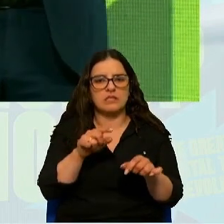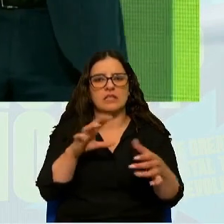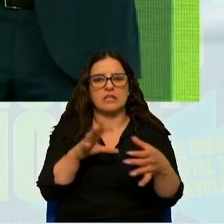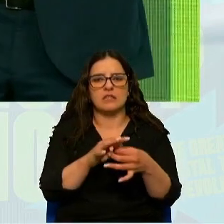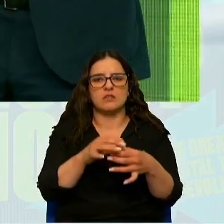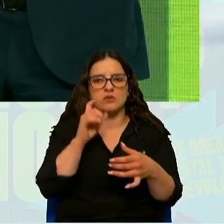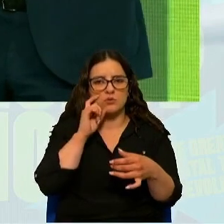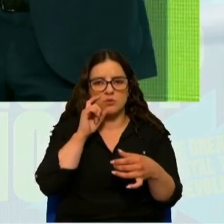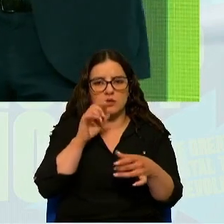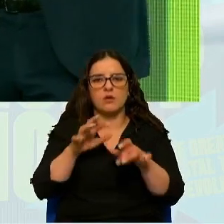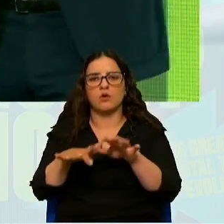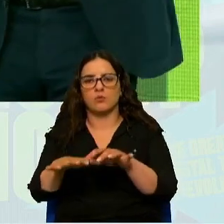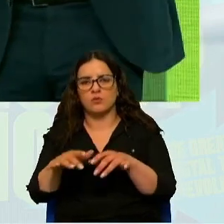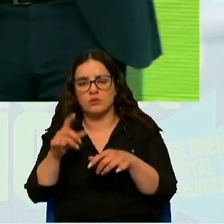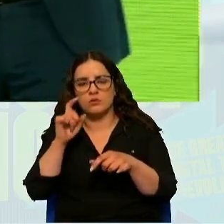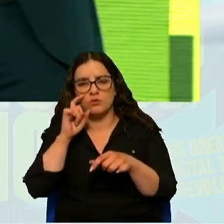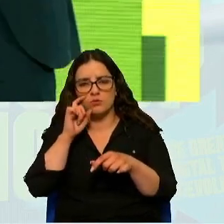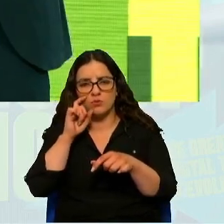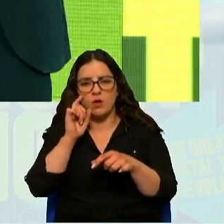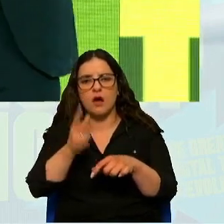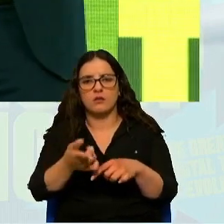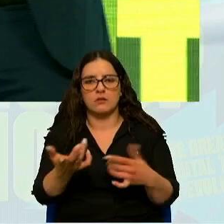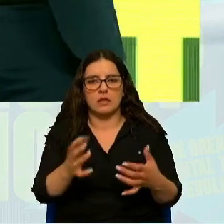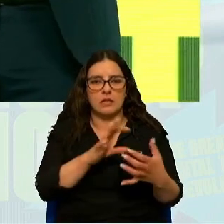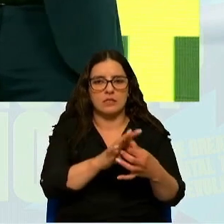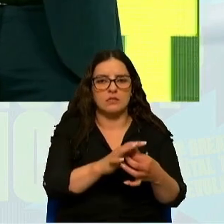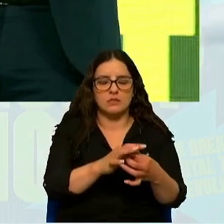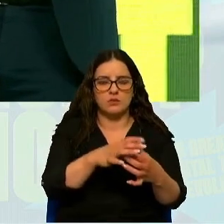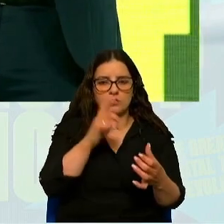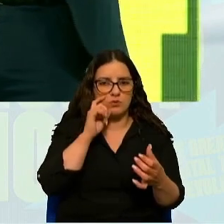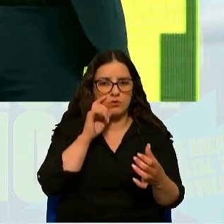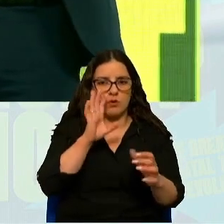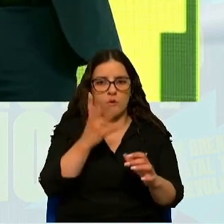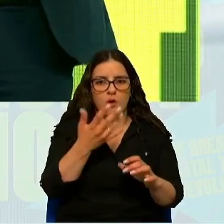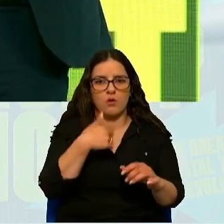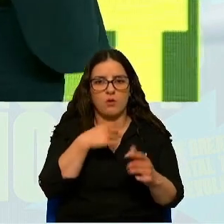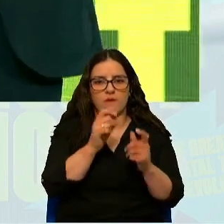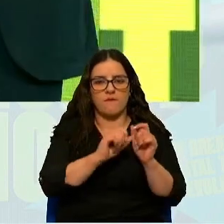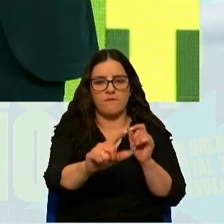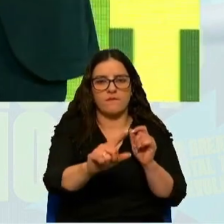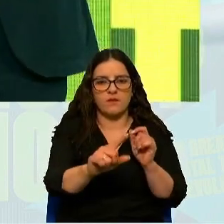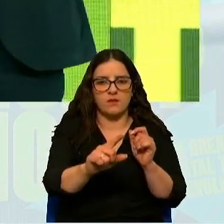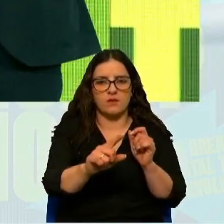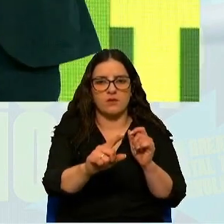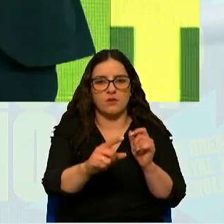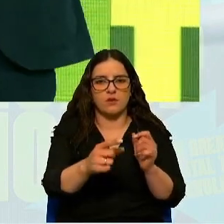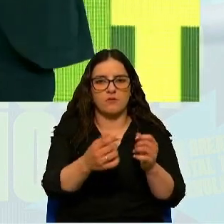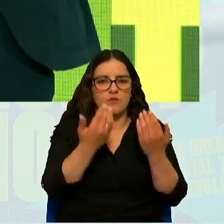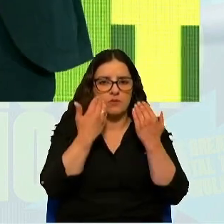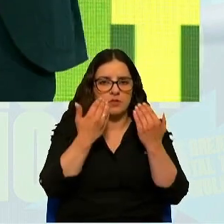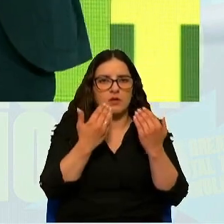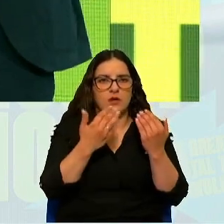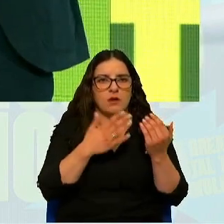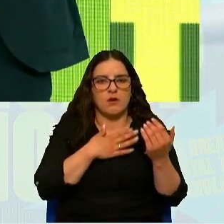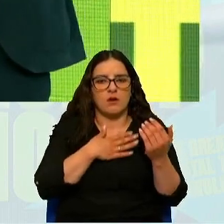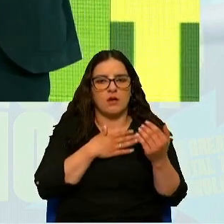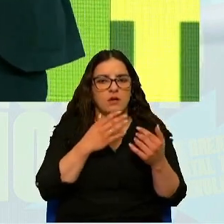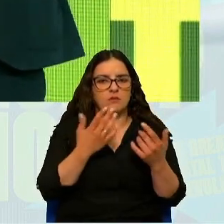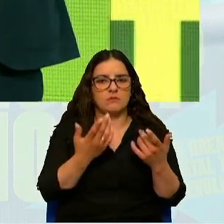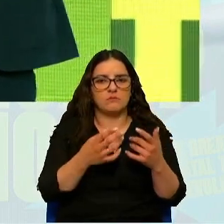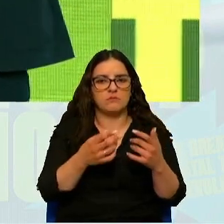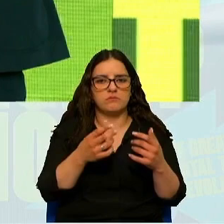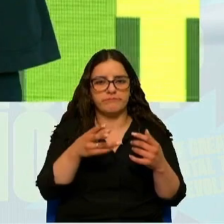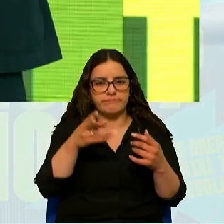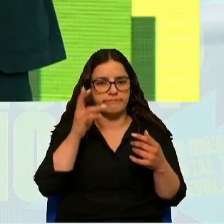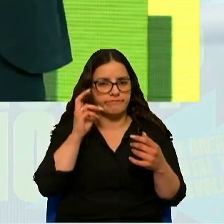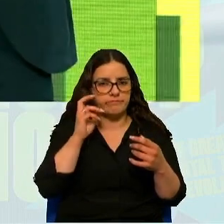computation. What is it? It's when I send information, I don't want someone